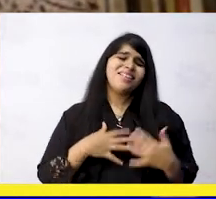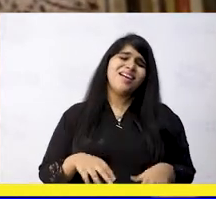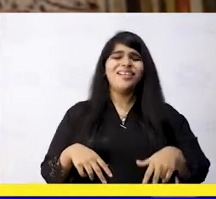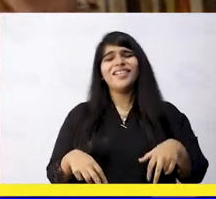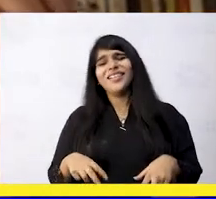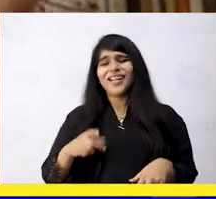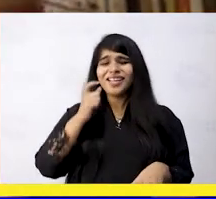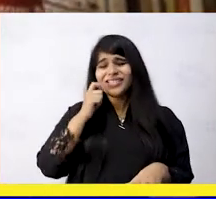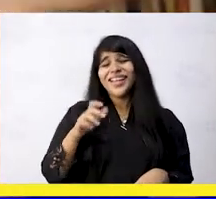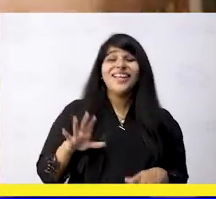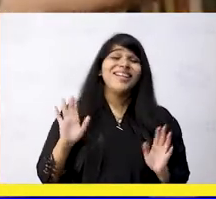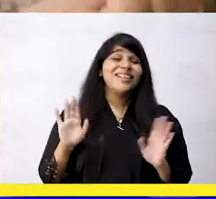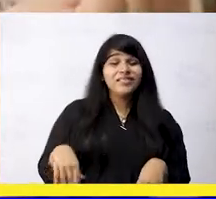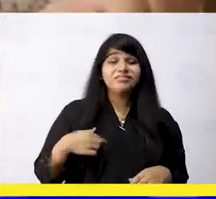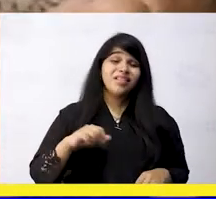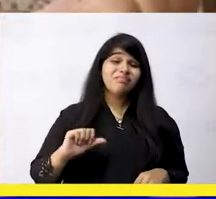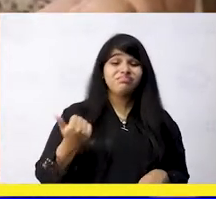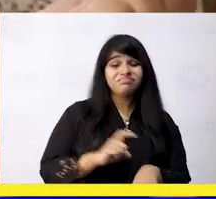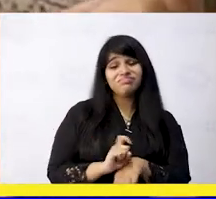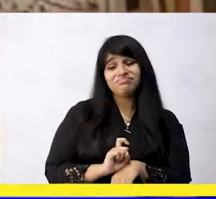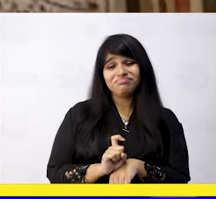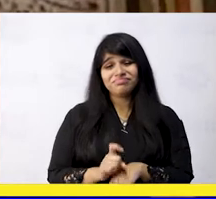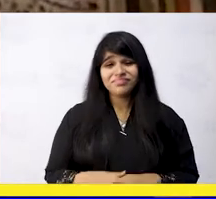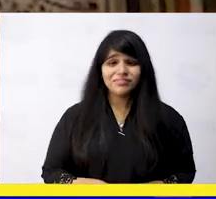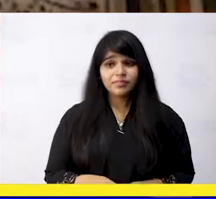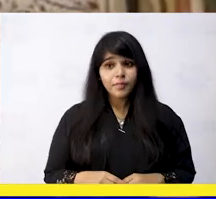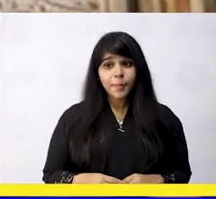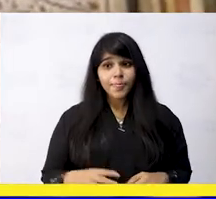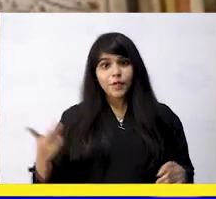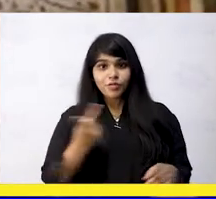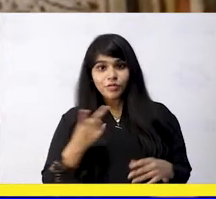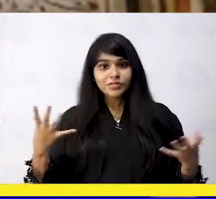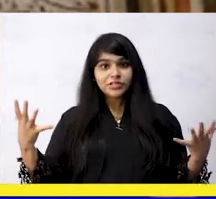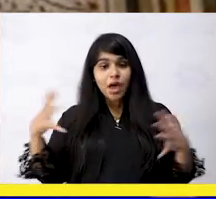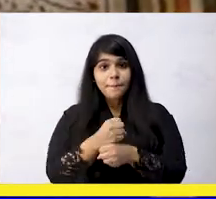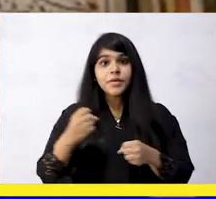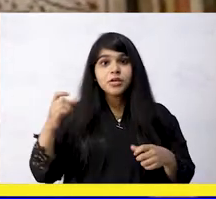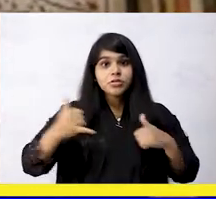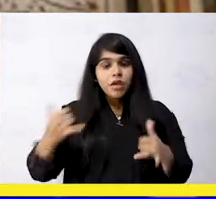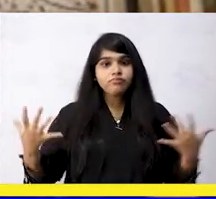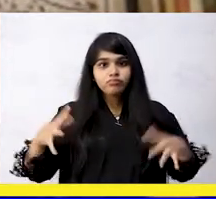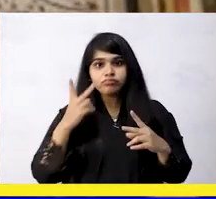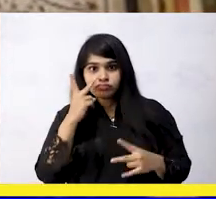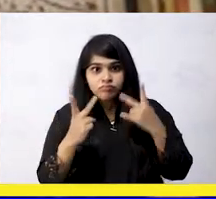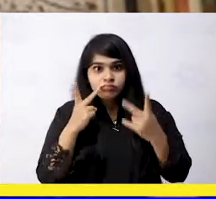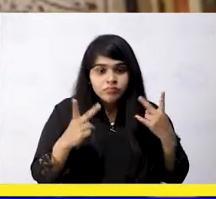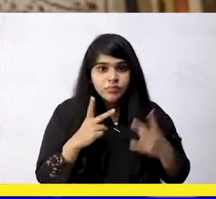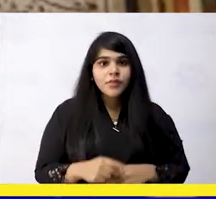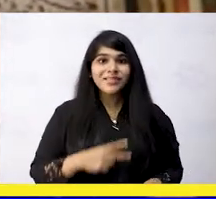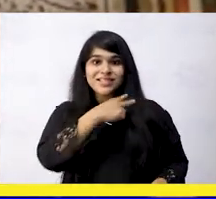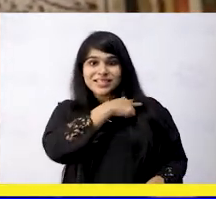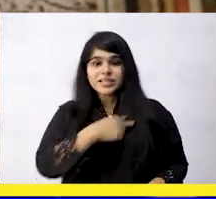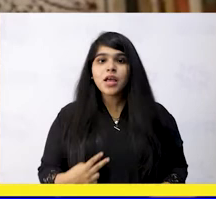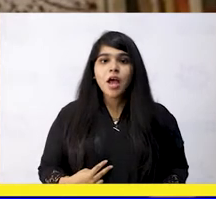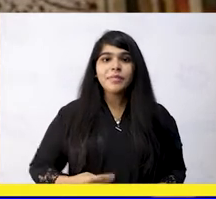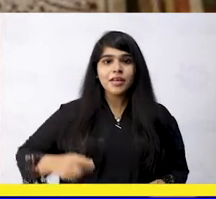there relaxed. He knew he's going to win this in a second. All the animals gathered to watch.